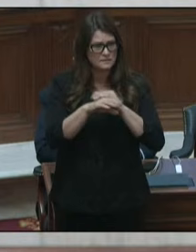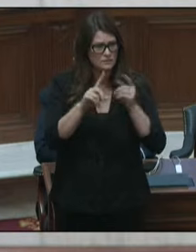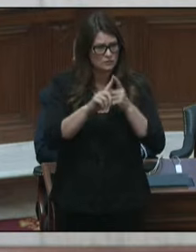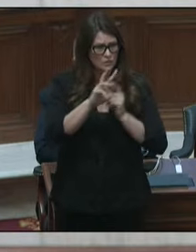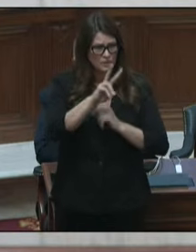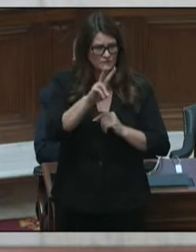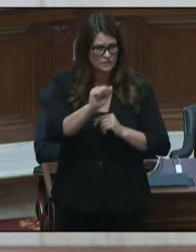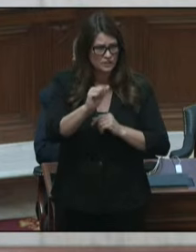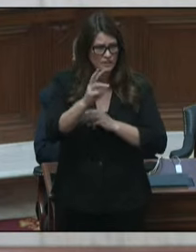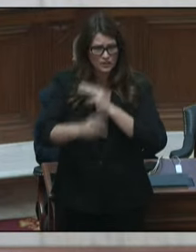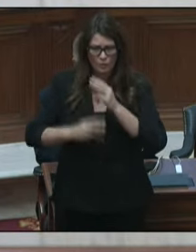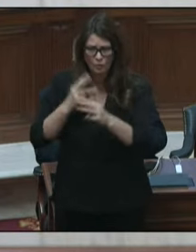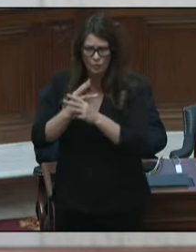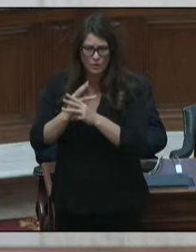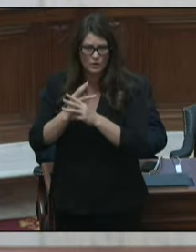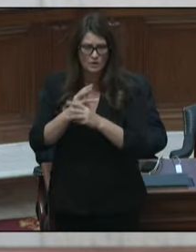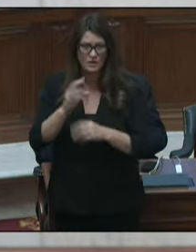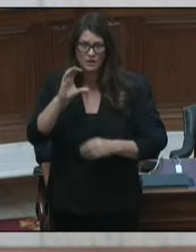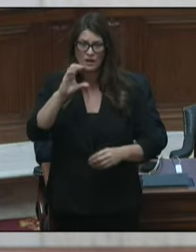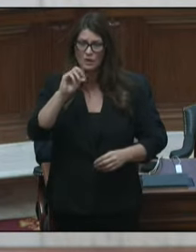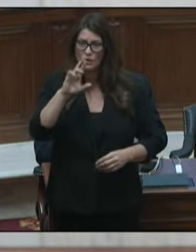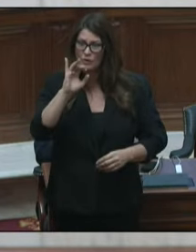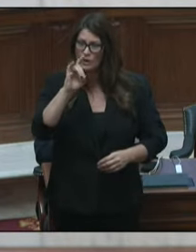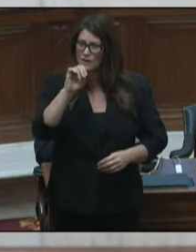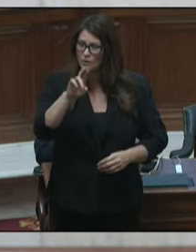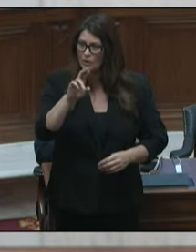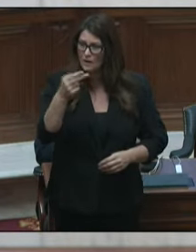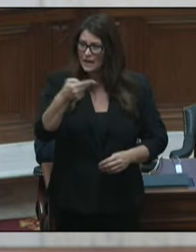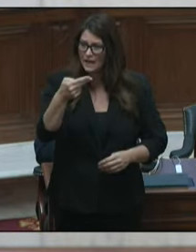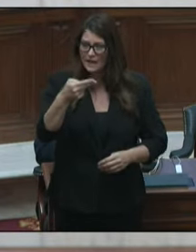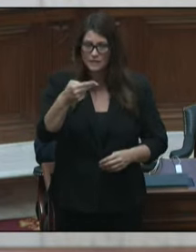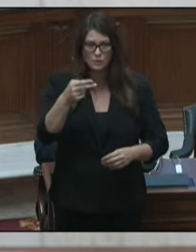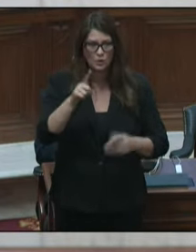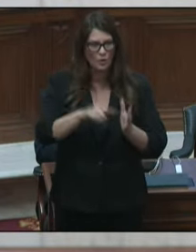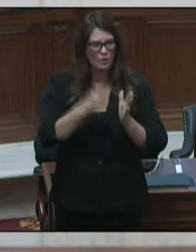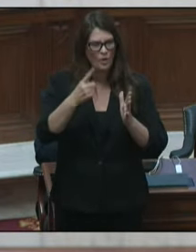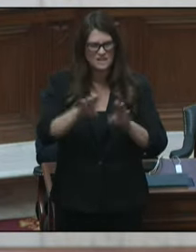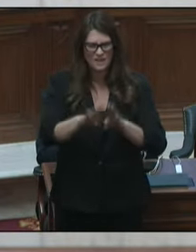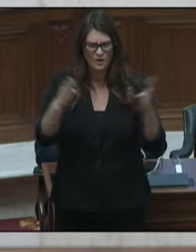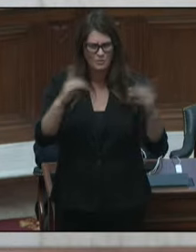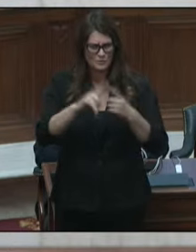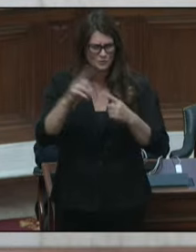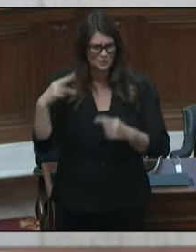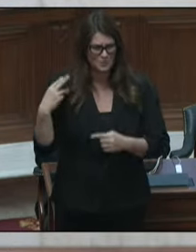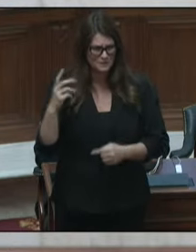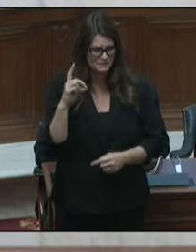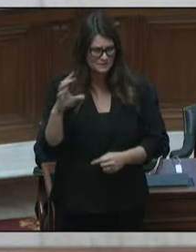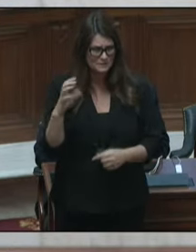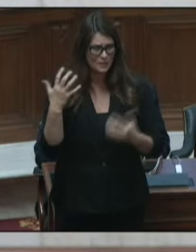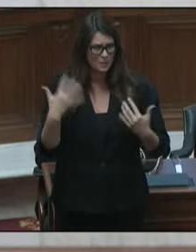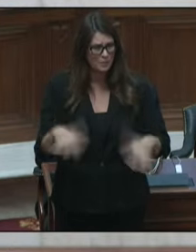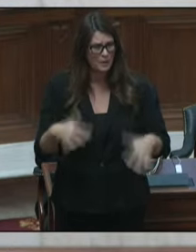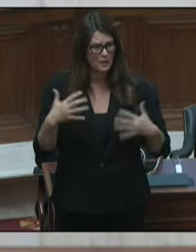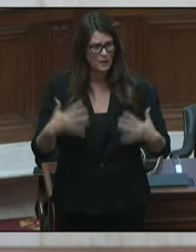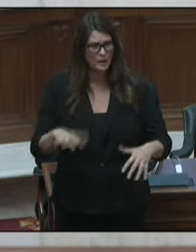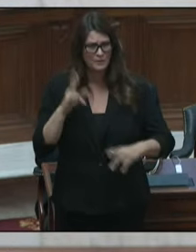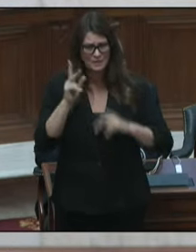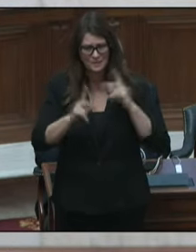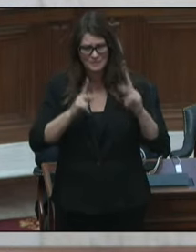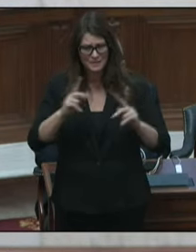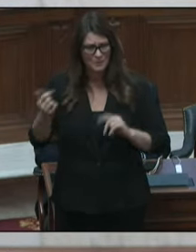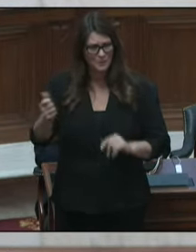And quarter H, my gracious sakes of living, linking that up to D.C. and all the population and everything will bring